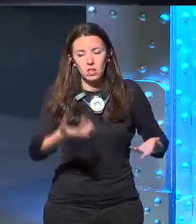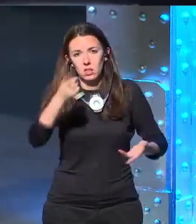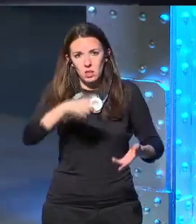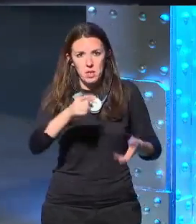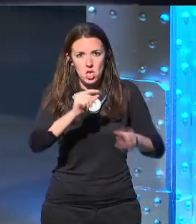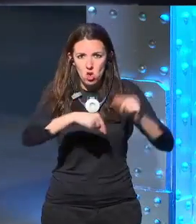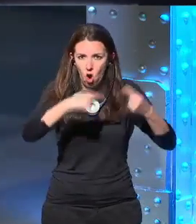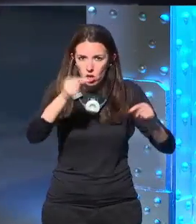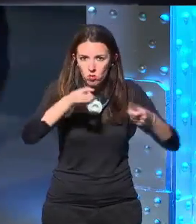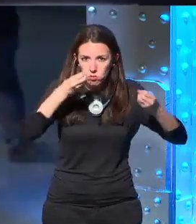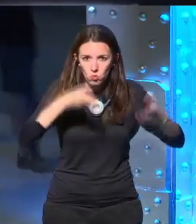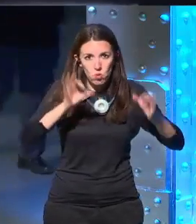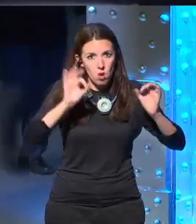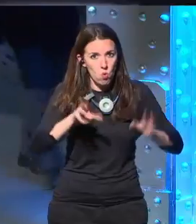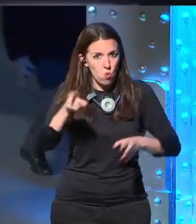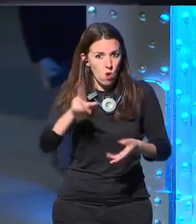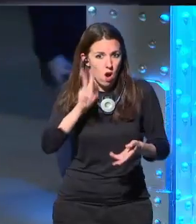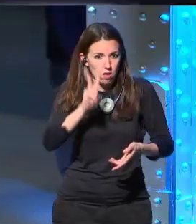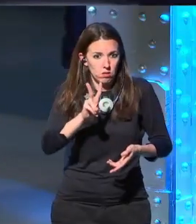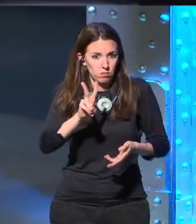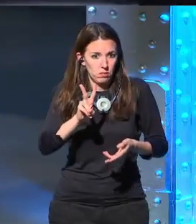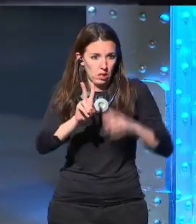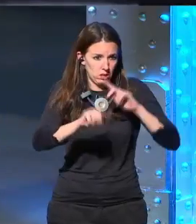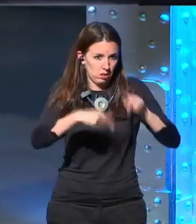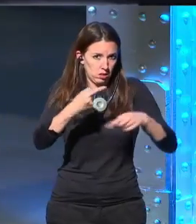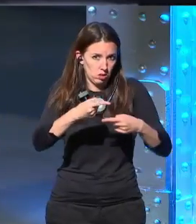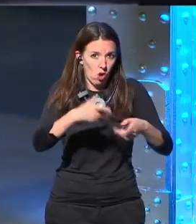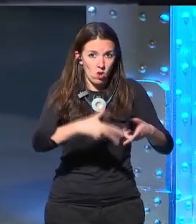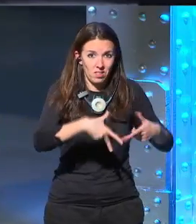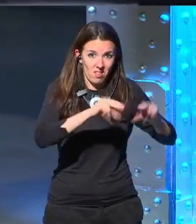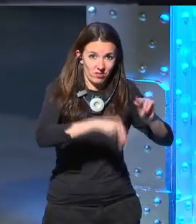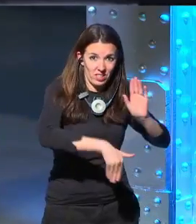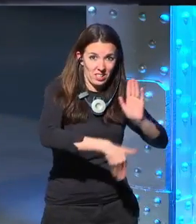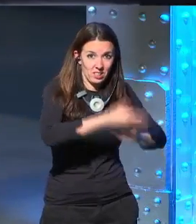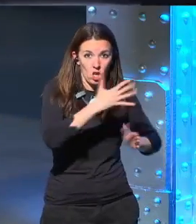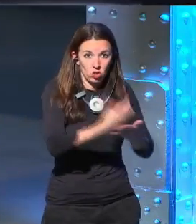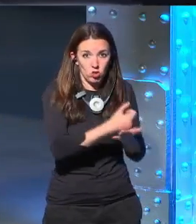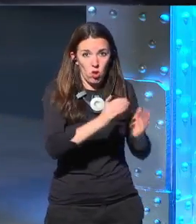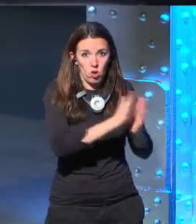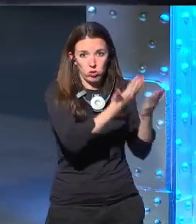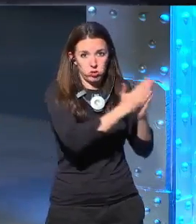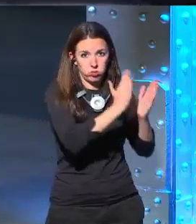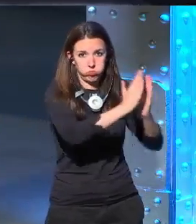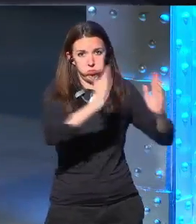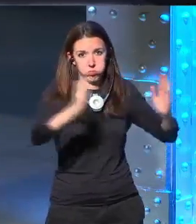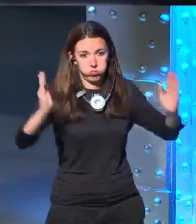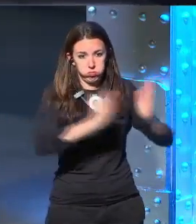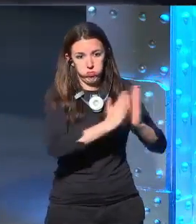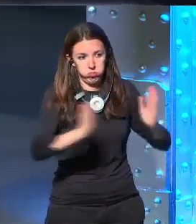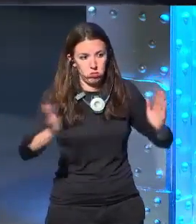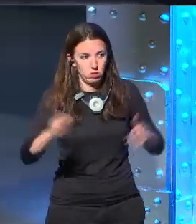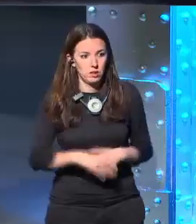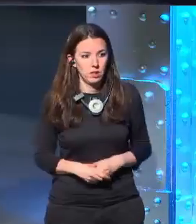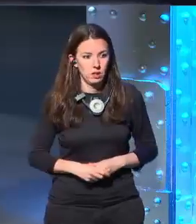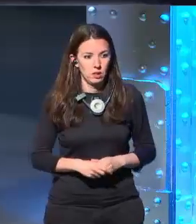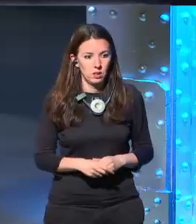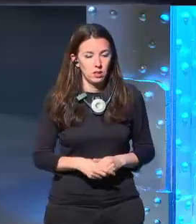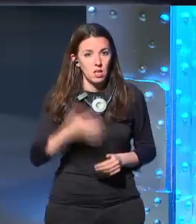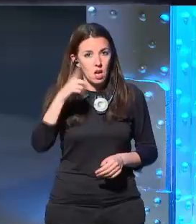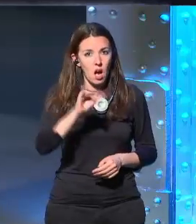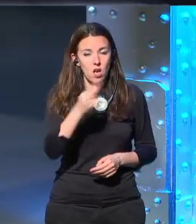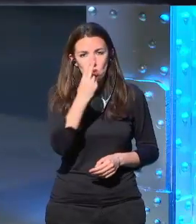well studied, so well corrected, so well edited, and you will see, when you walk out, you have a whole collection of books.